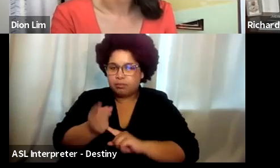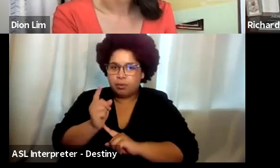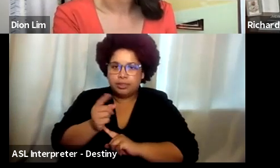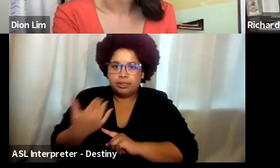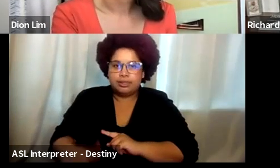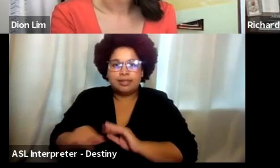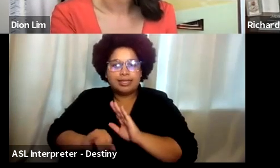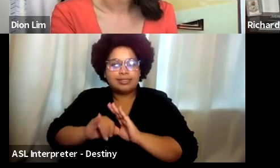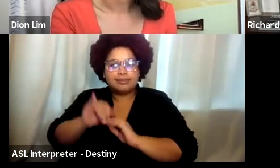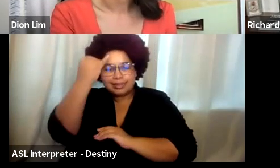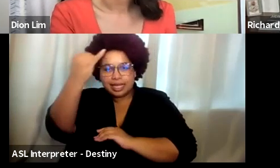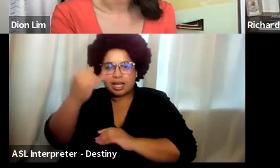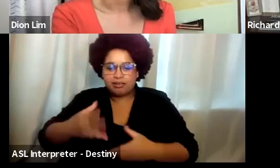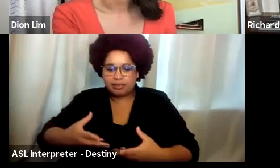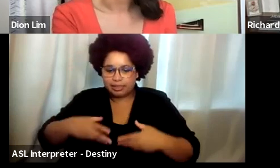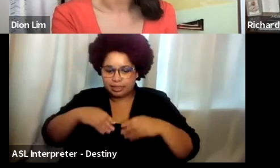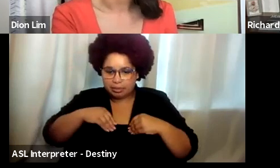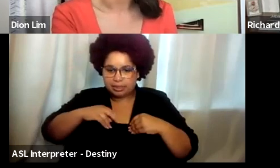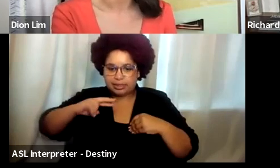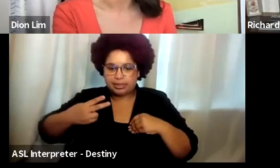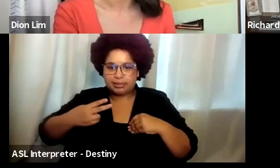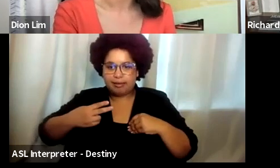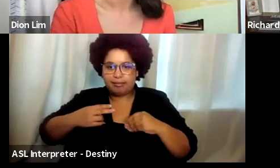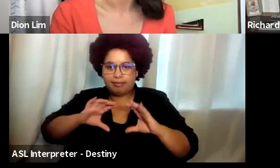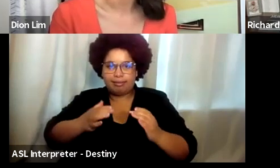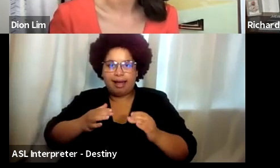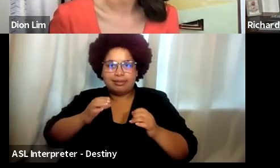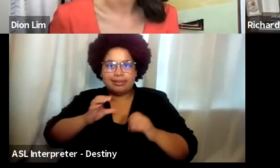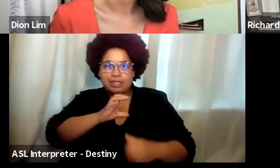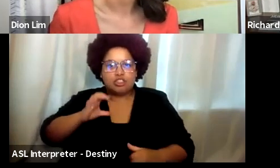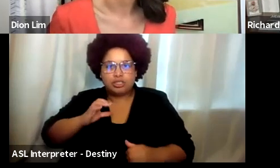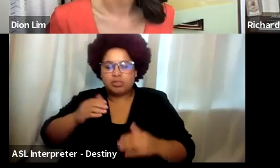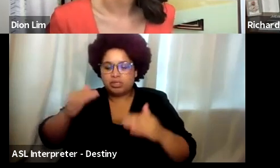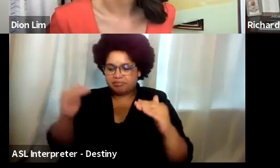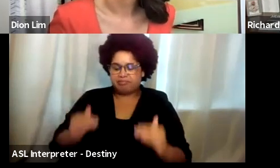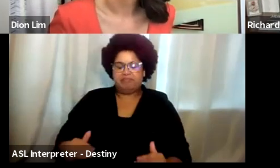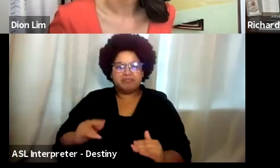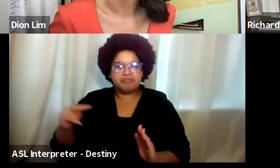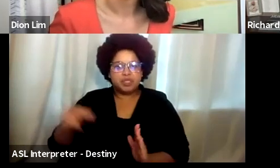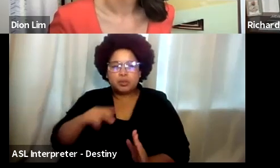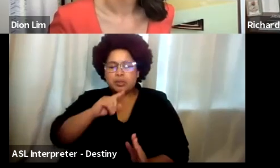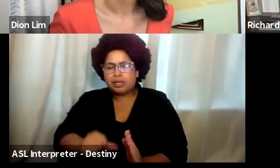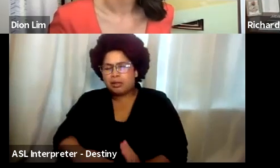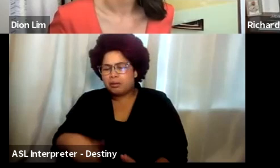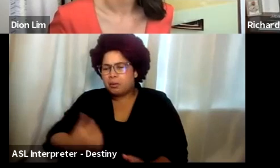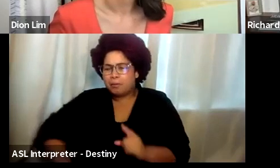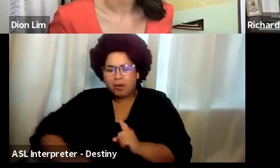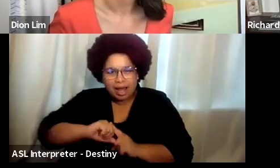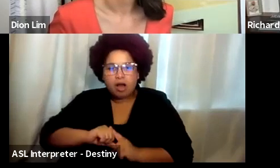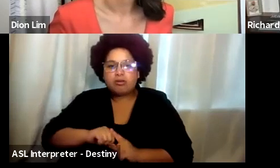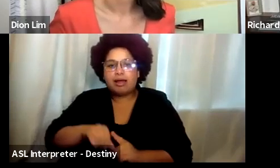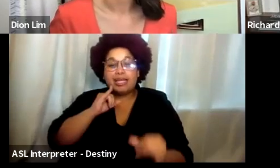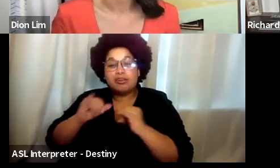This idea of accepting second-class citizenship was just so powerful and profound. But we took a lot of the material from that. I interviewed Daniel Day Kim.